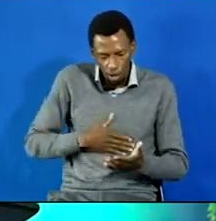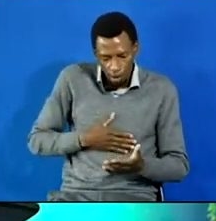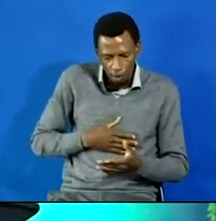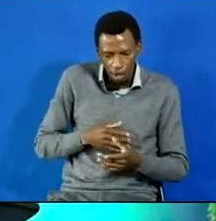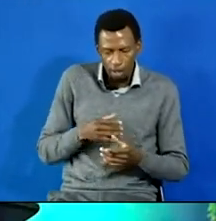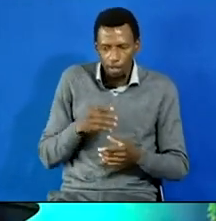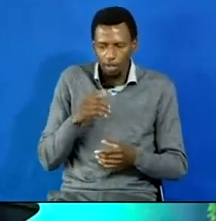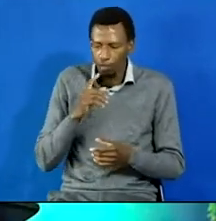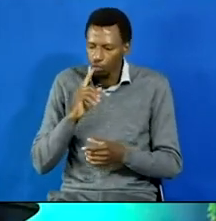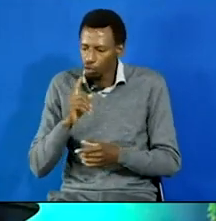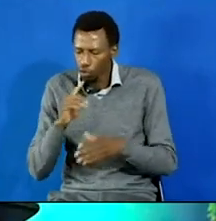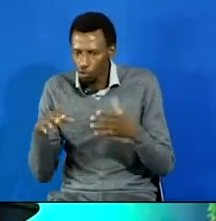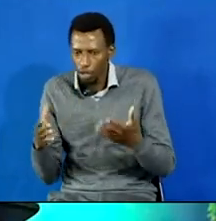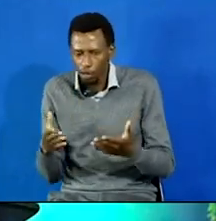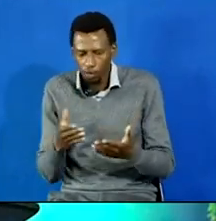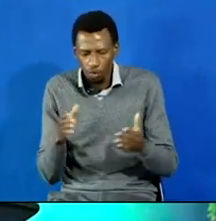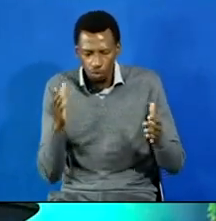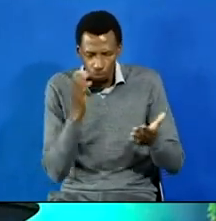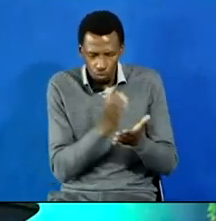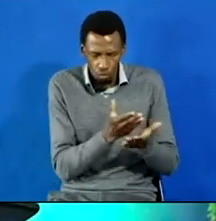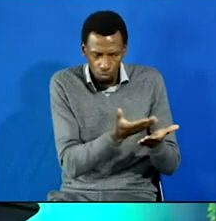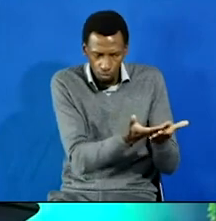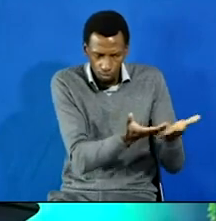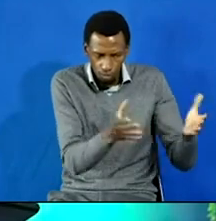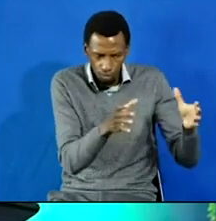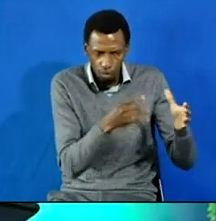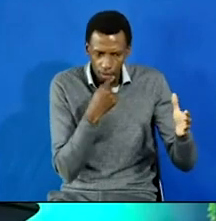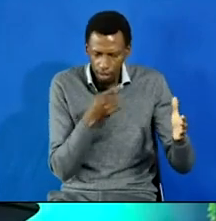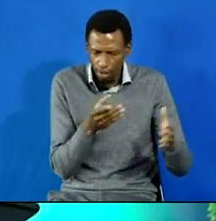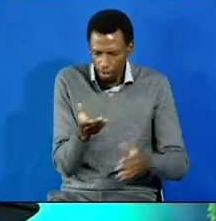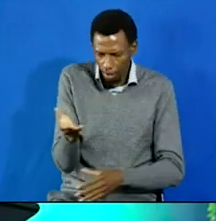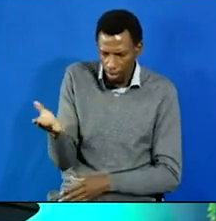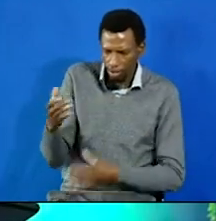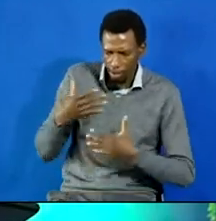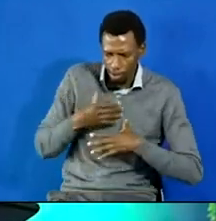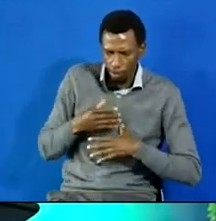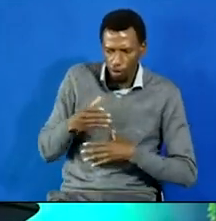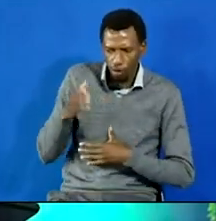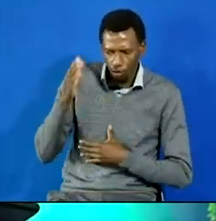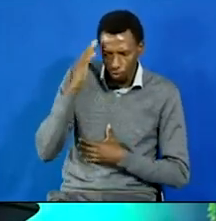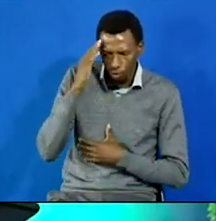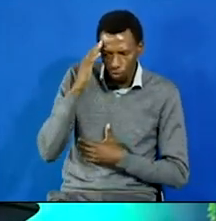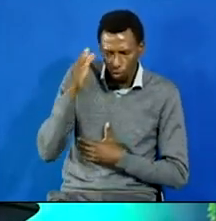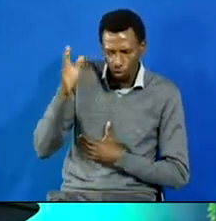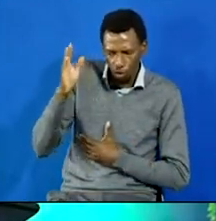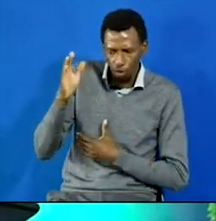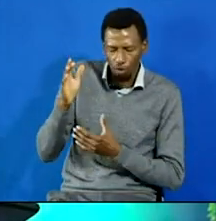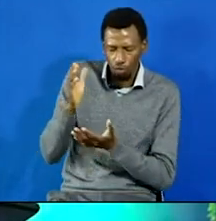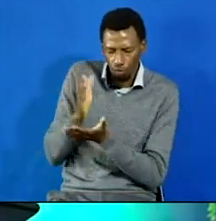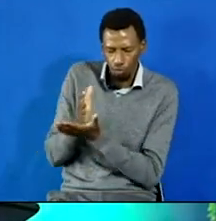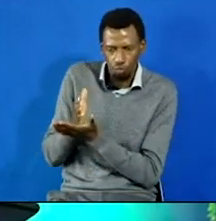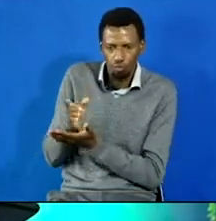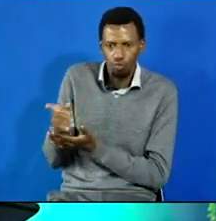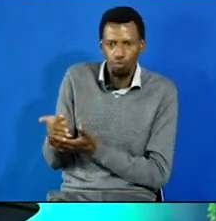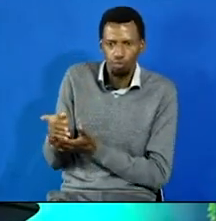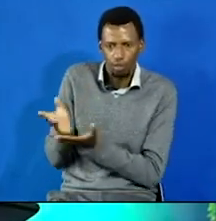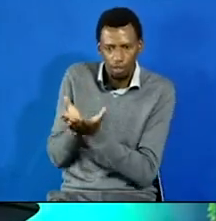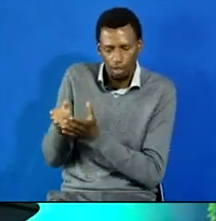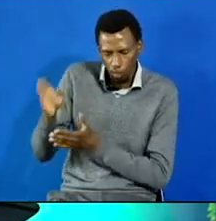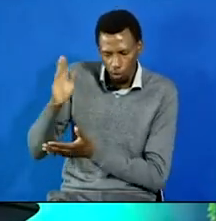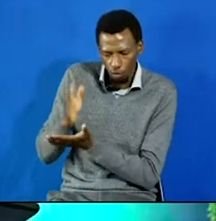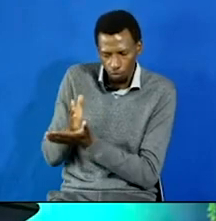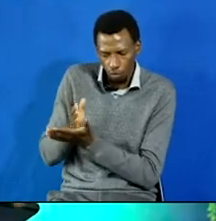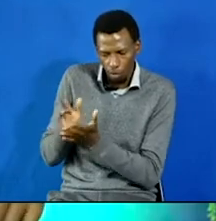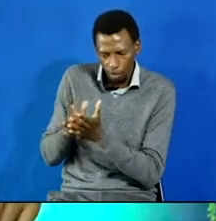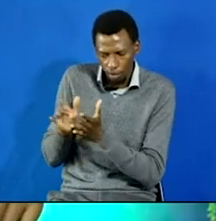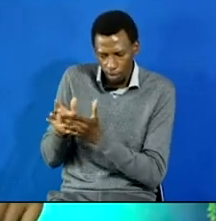that these are the people who serve and who know the Lord and who Jesus is the Lord of their lives. And we shall